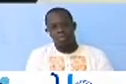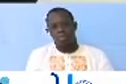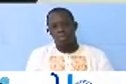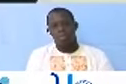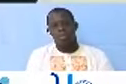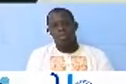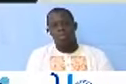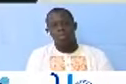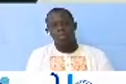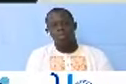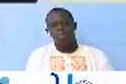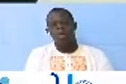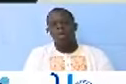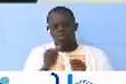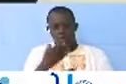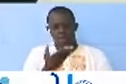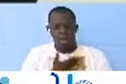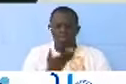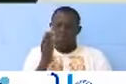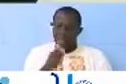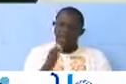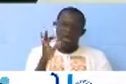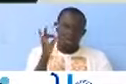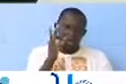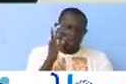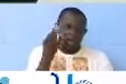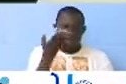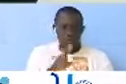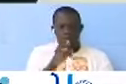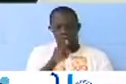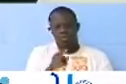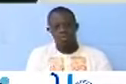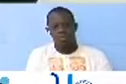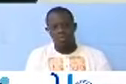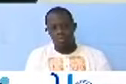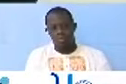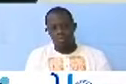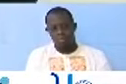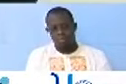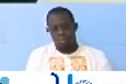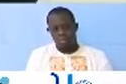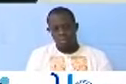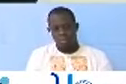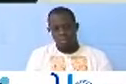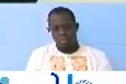that I can get direct answers from you.